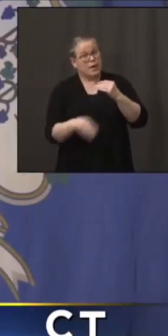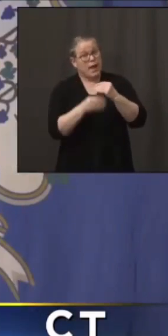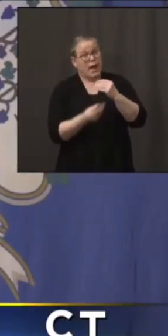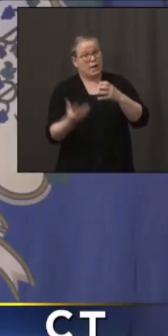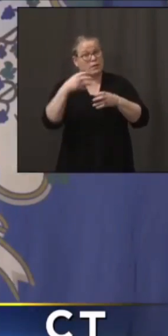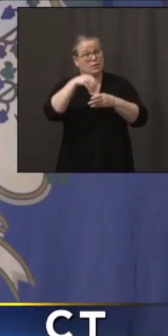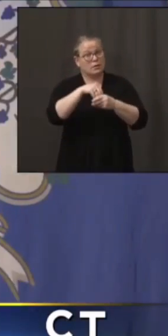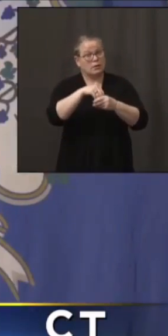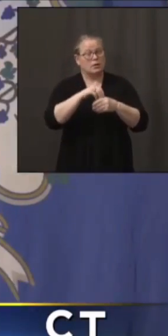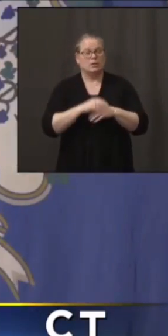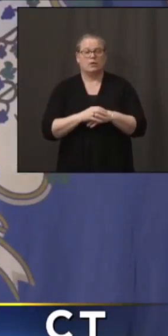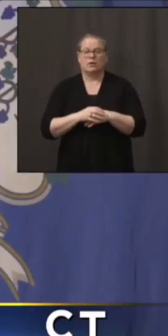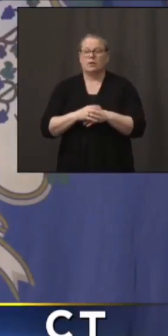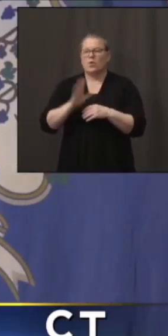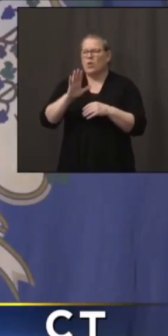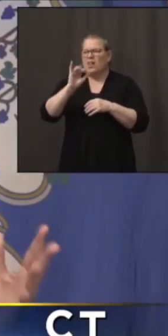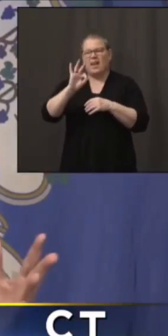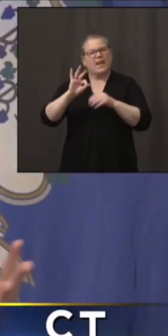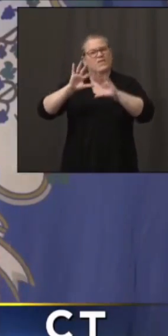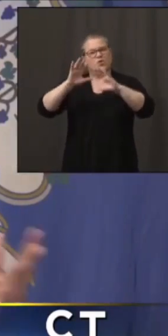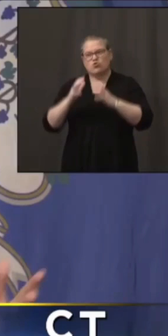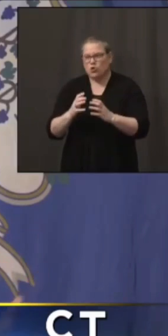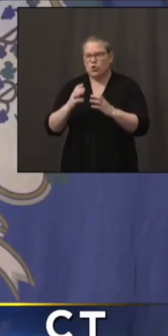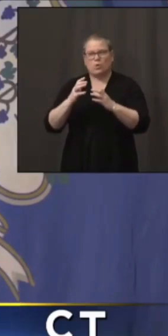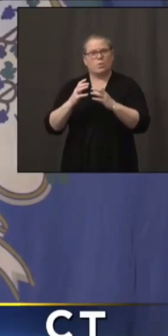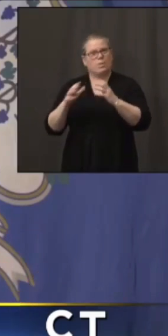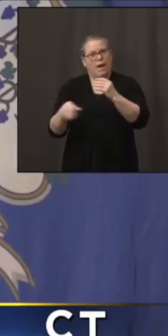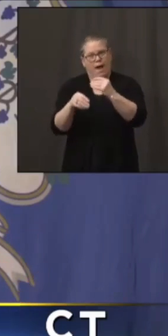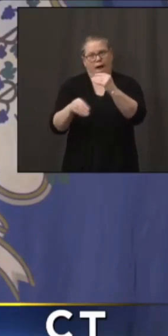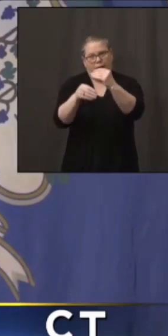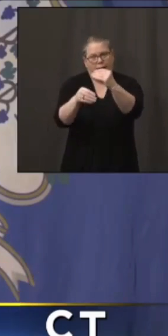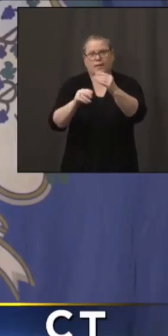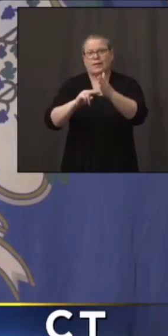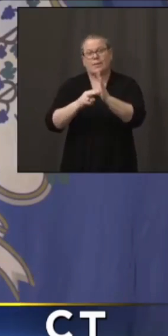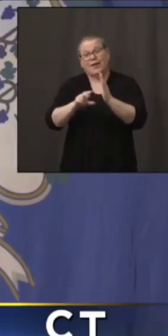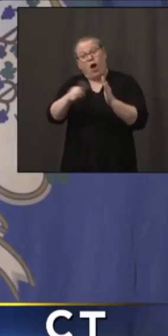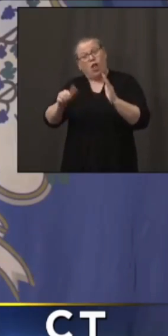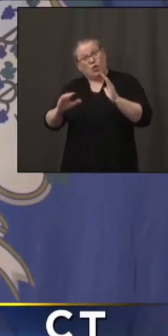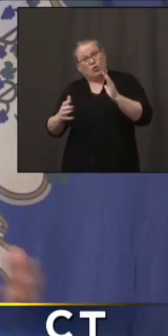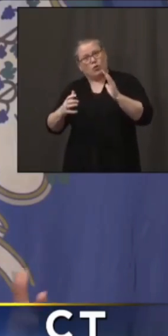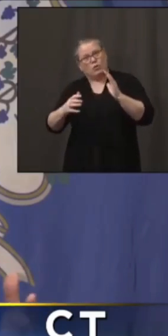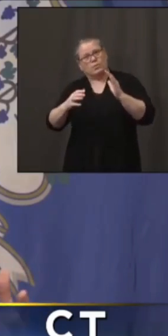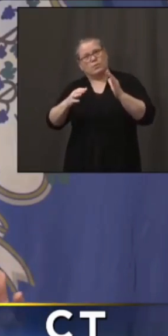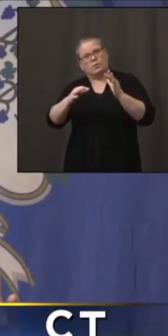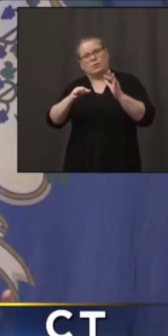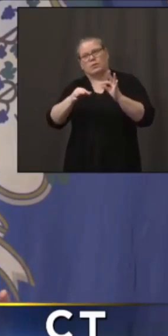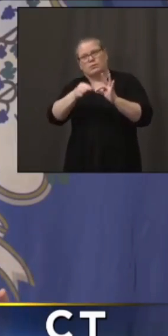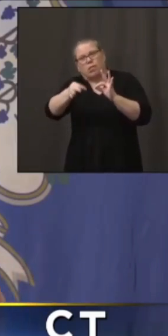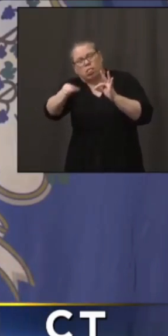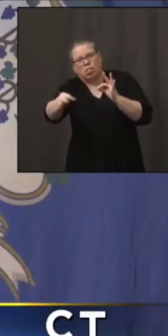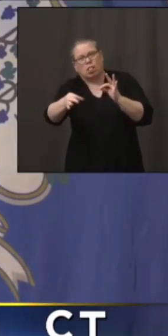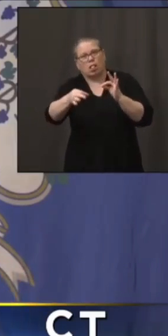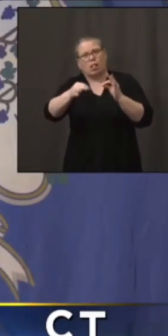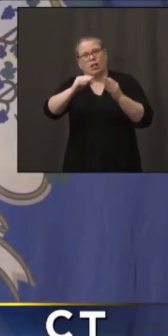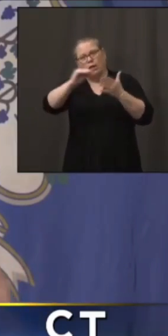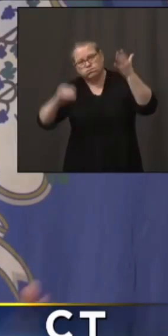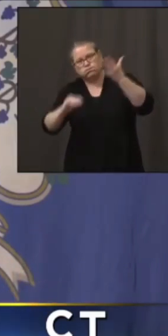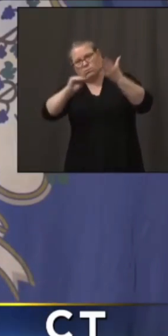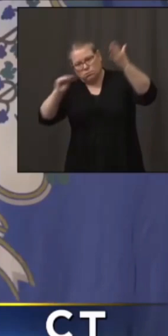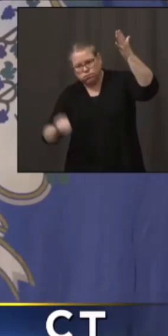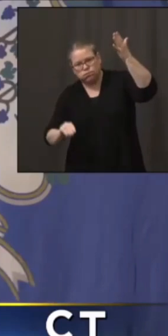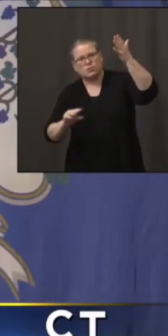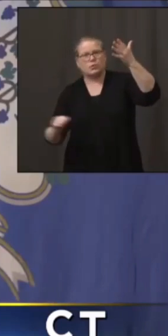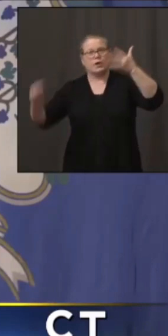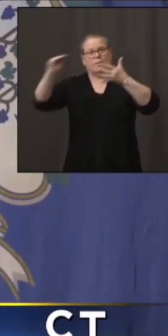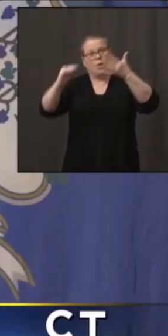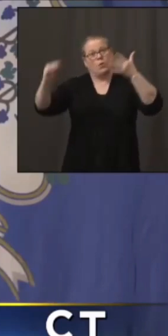pushed to the back of the line. It's not like I'm increasing my vaccine capacity. It's not like I'm slowing things down in any way just because we're not